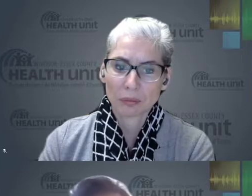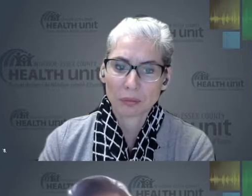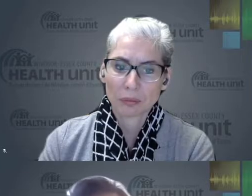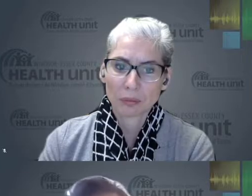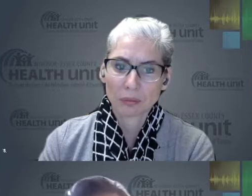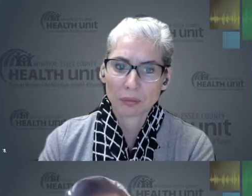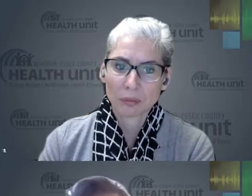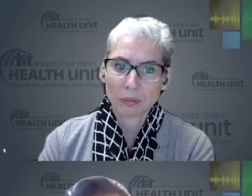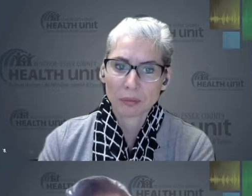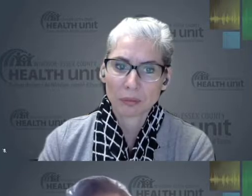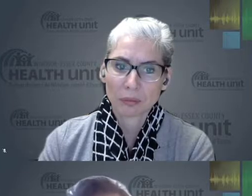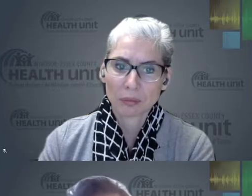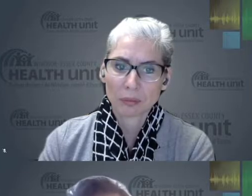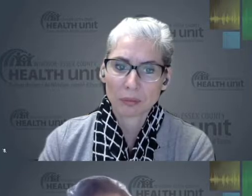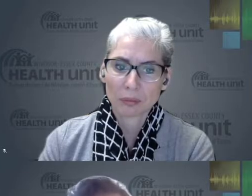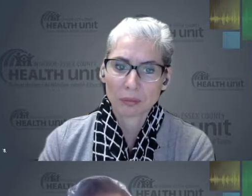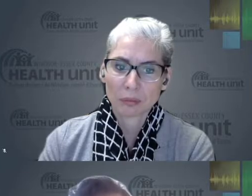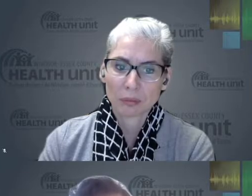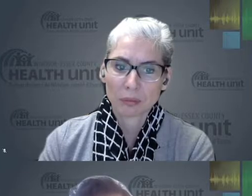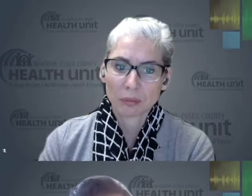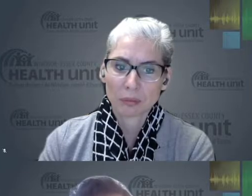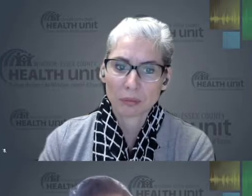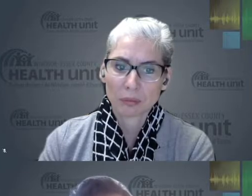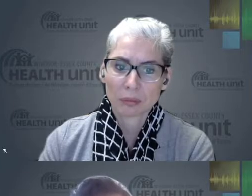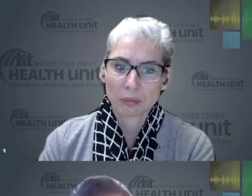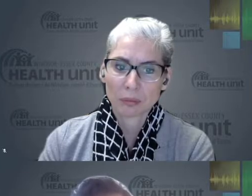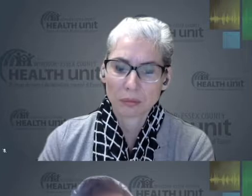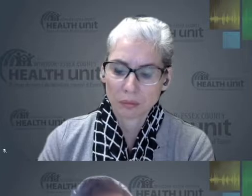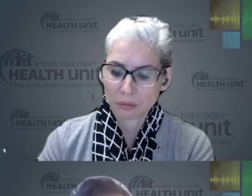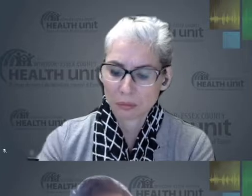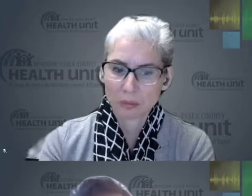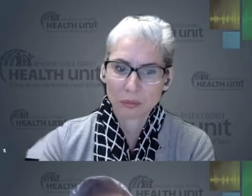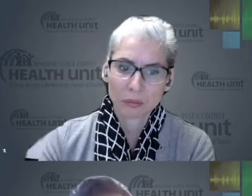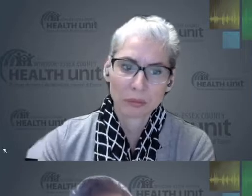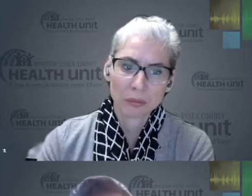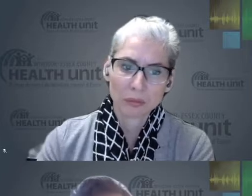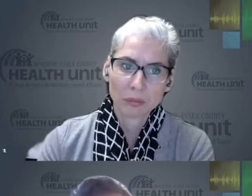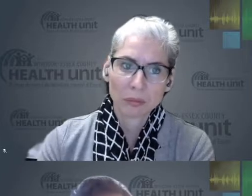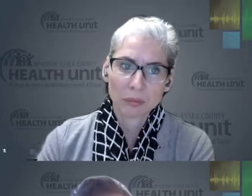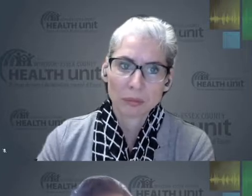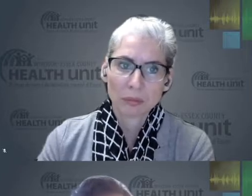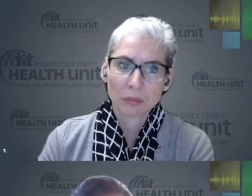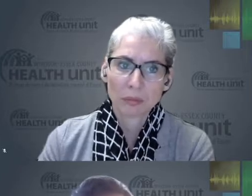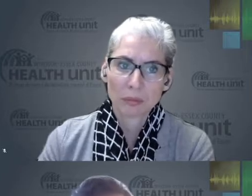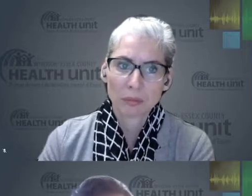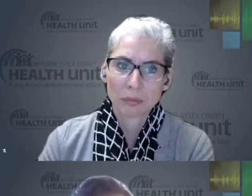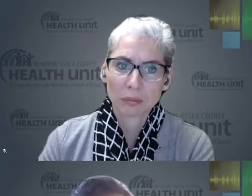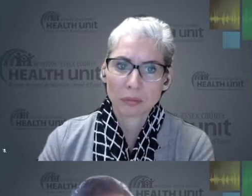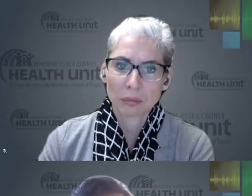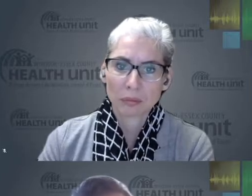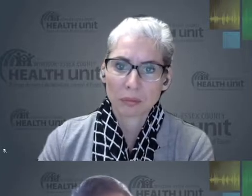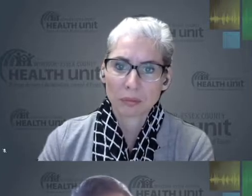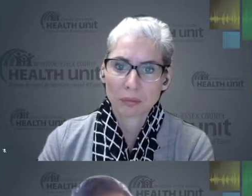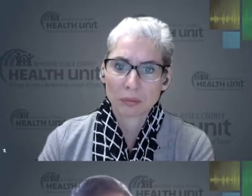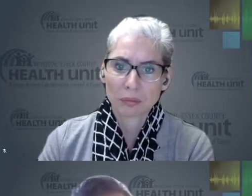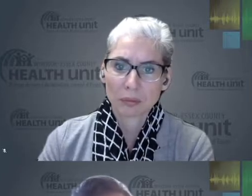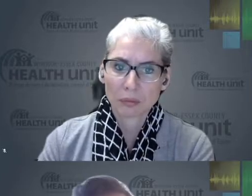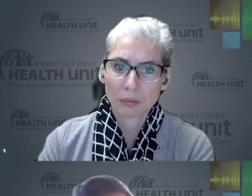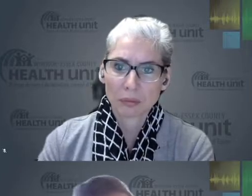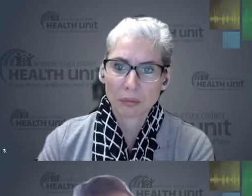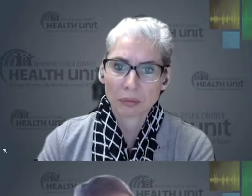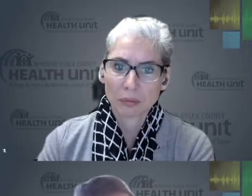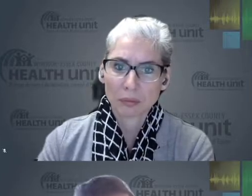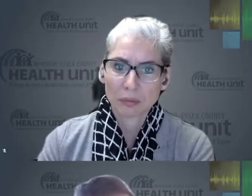being shifted away to manage COVID-related cases. The other issue is that hospitals typically are running above